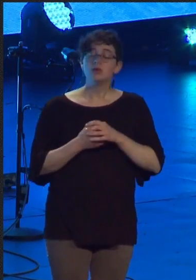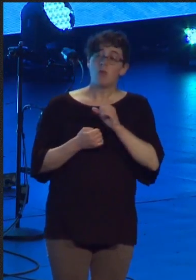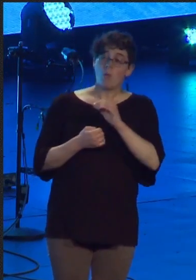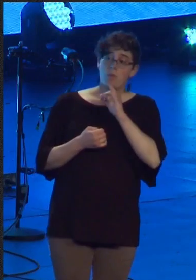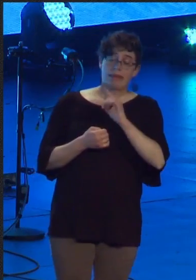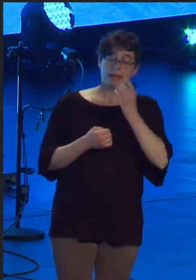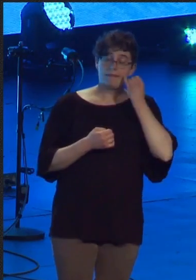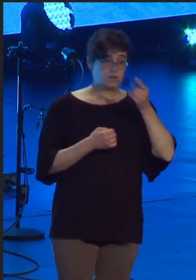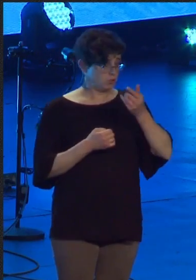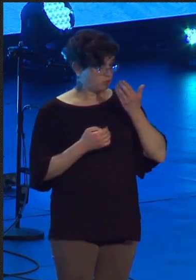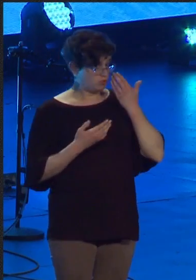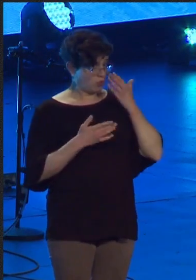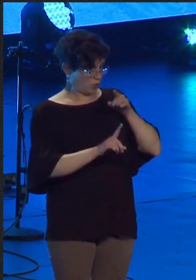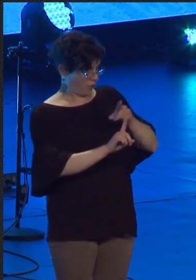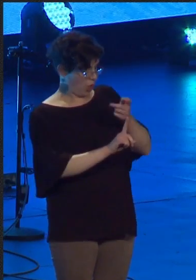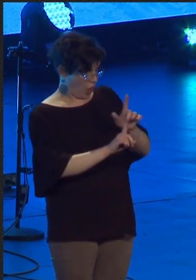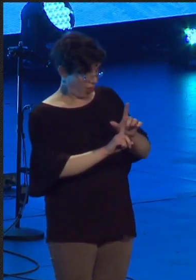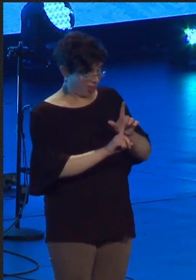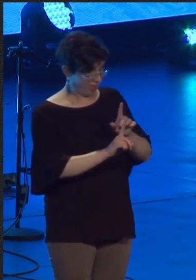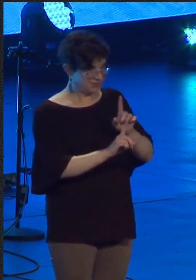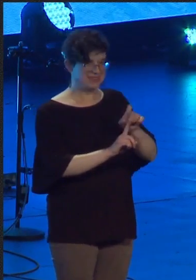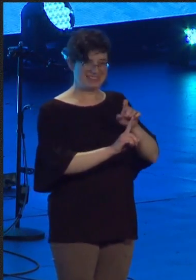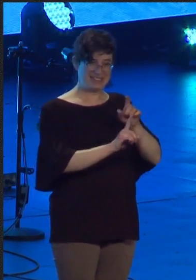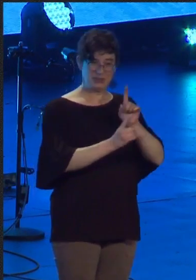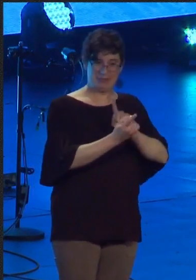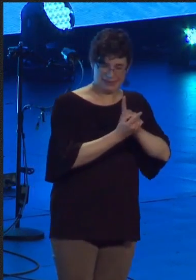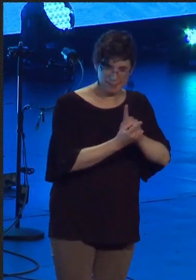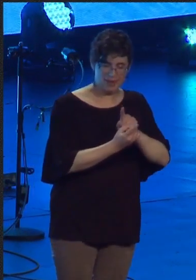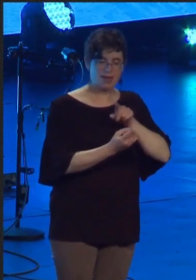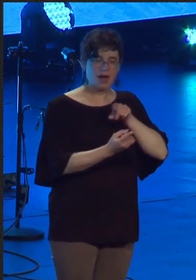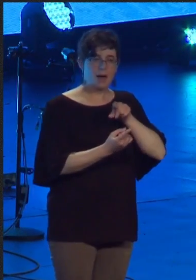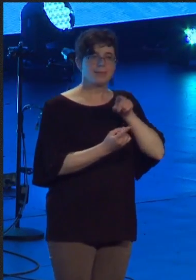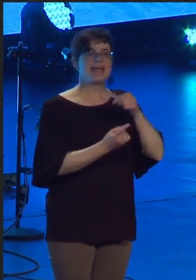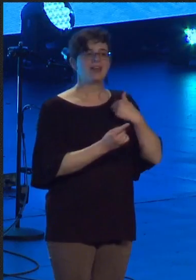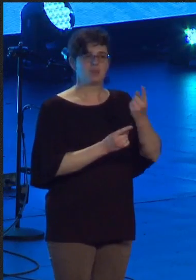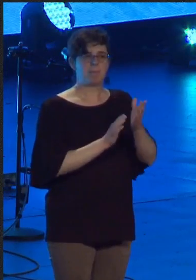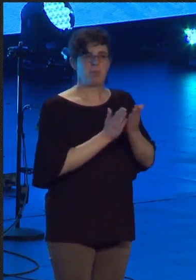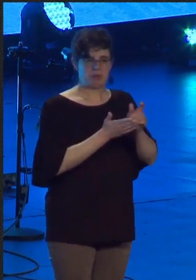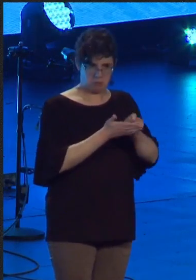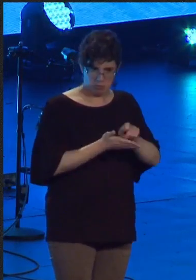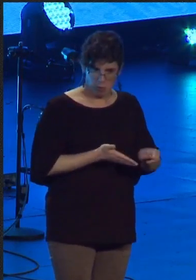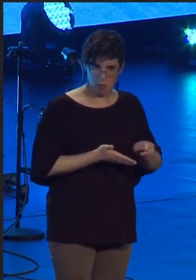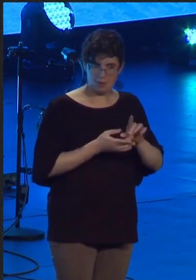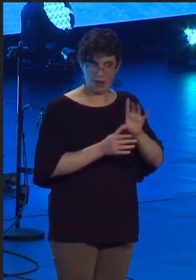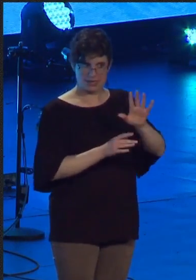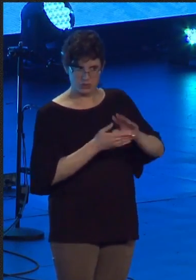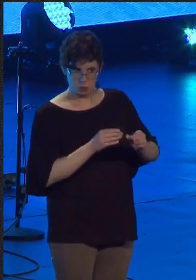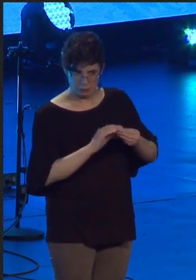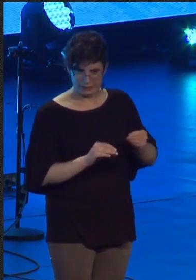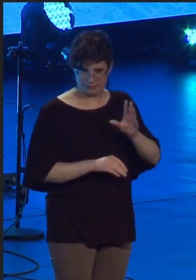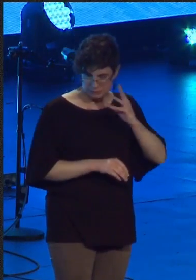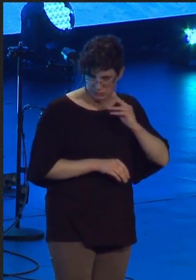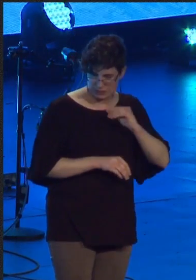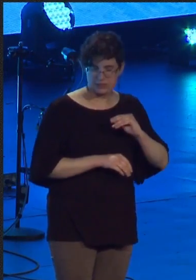if you don't know Carl, it's worth the read. And if you don't have access to the book, because I think it went out of print, but we have a book about his story and